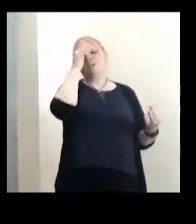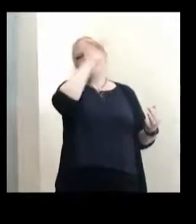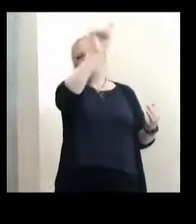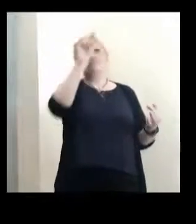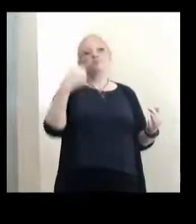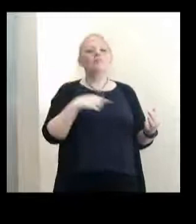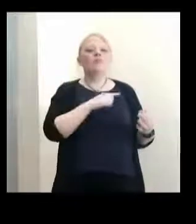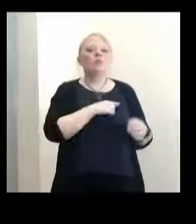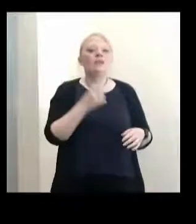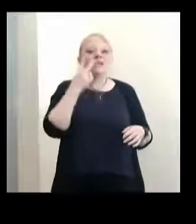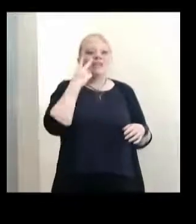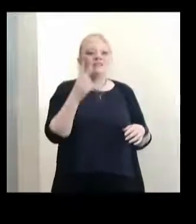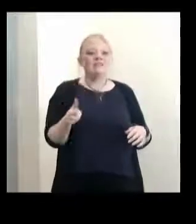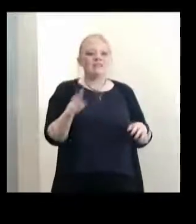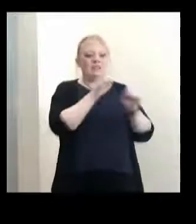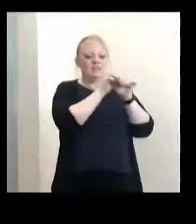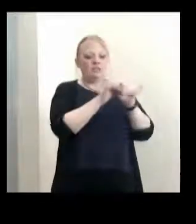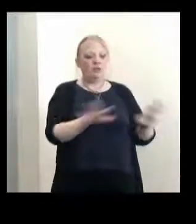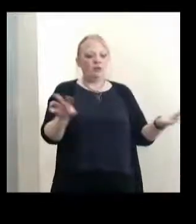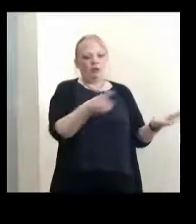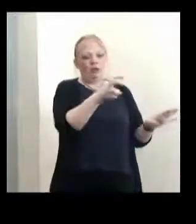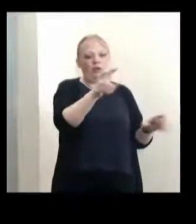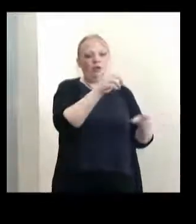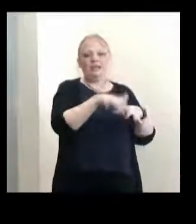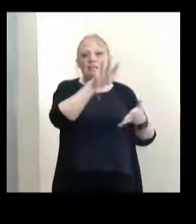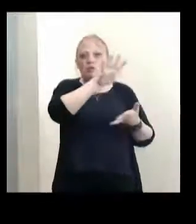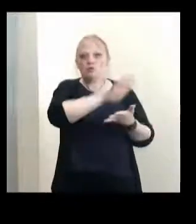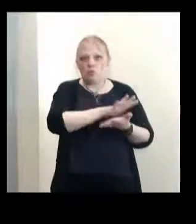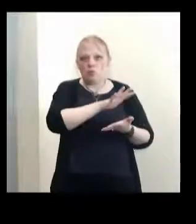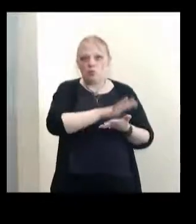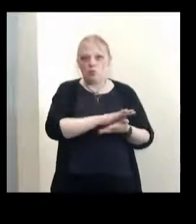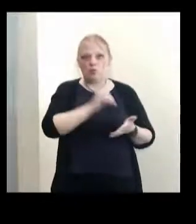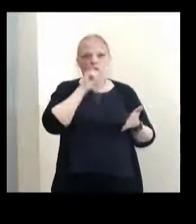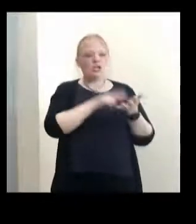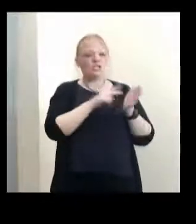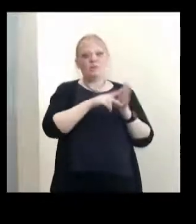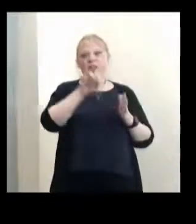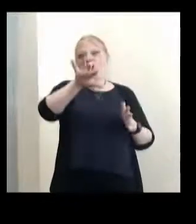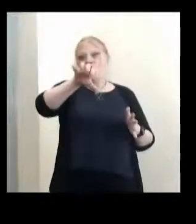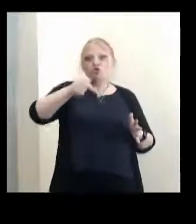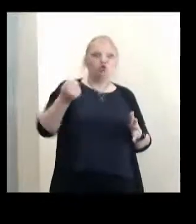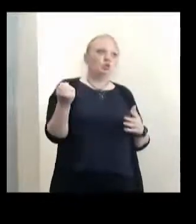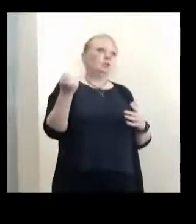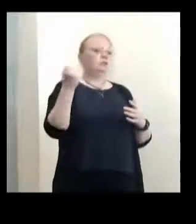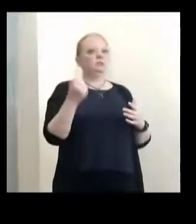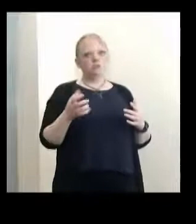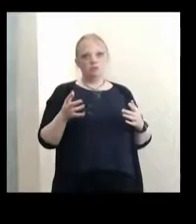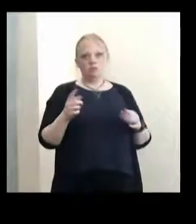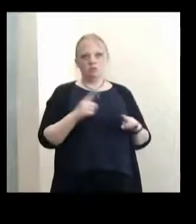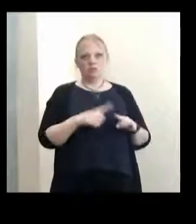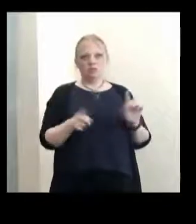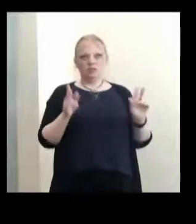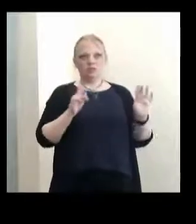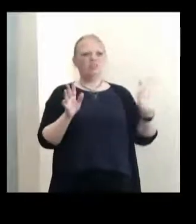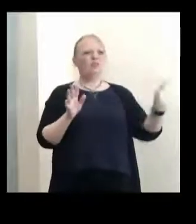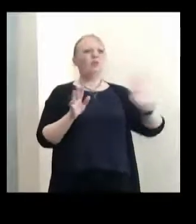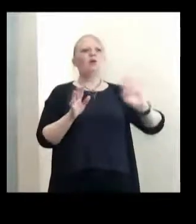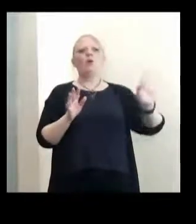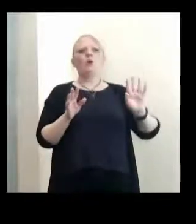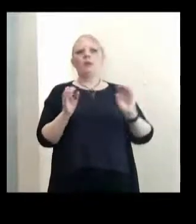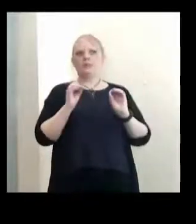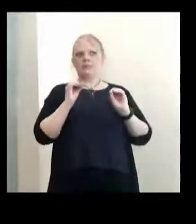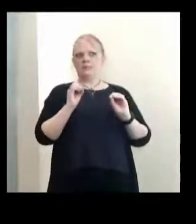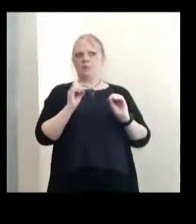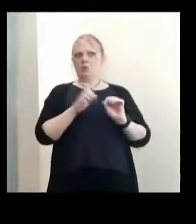seen transmission in schools. Doesn't mean there's hundreds of cases, but for those who are like, there's no transmission in schools, that's